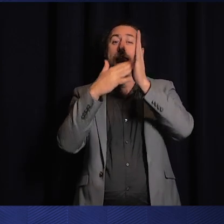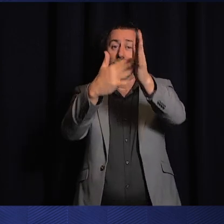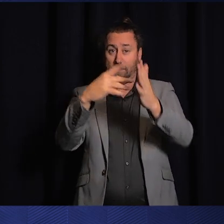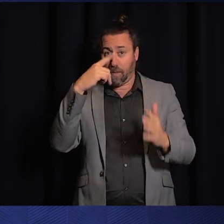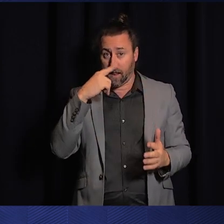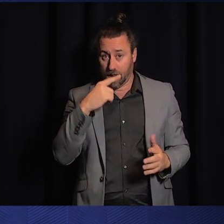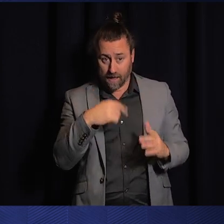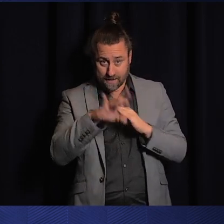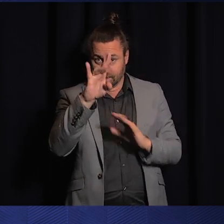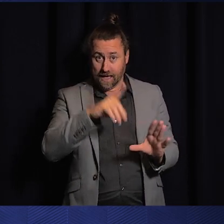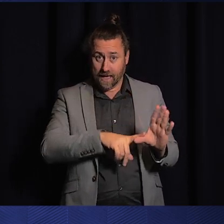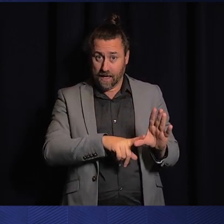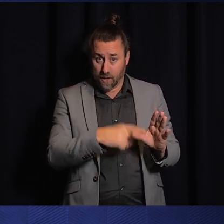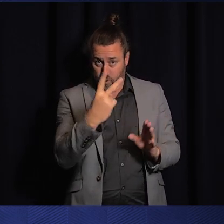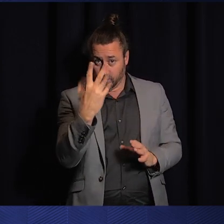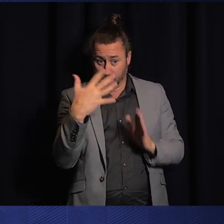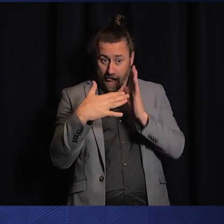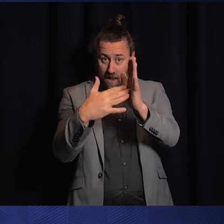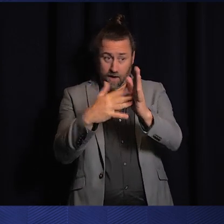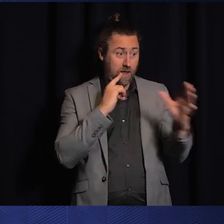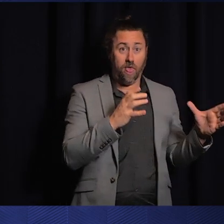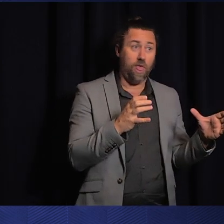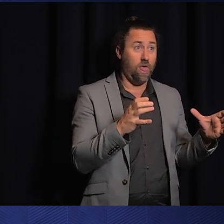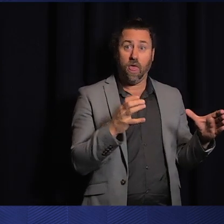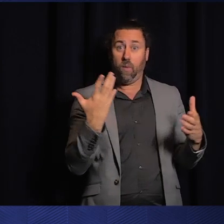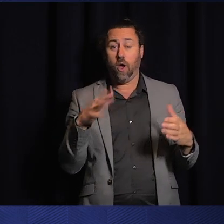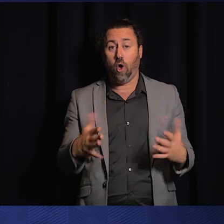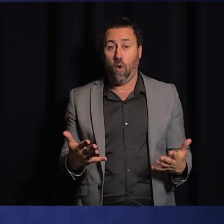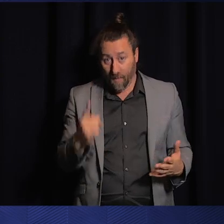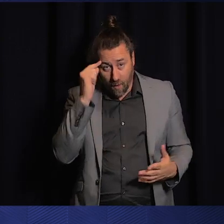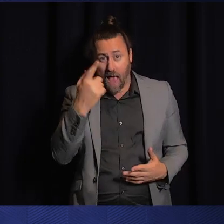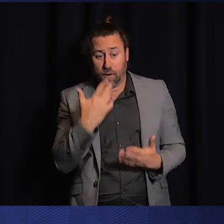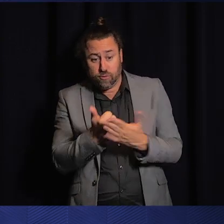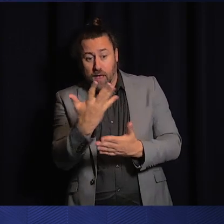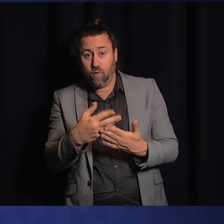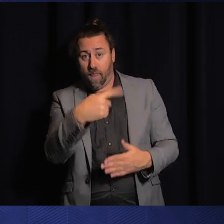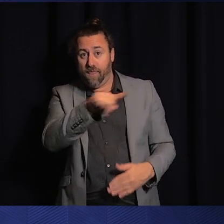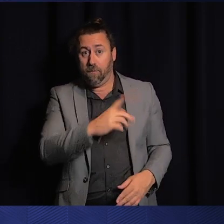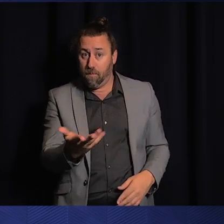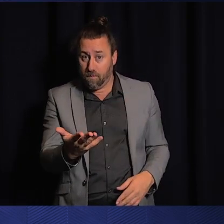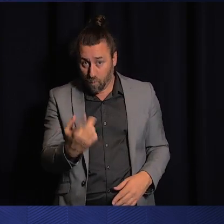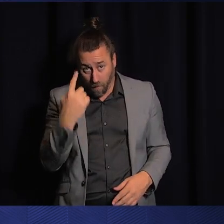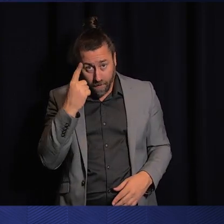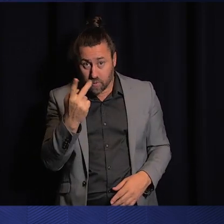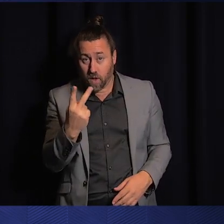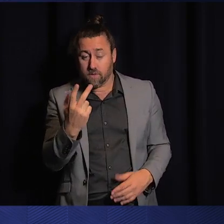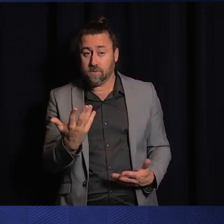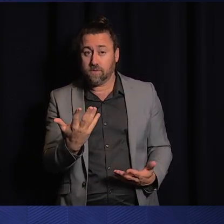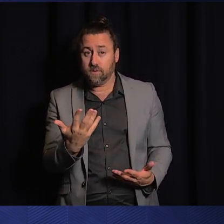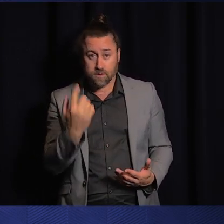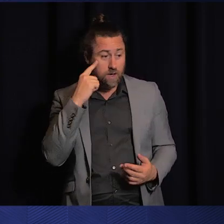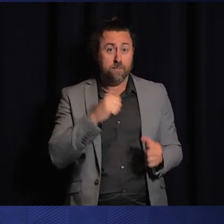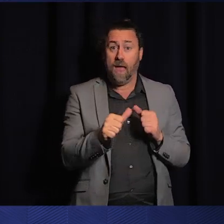past decade or so across the region, and all of the costs and financial losses associated with each of them, we